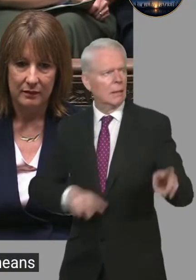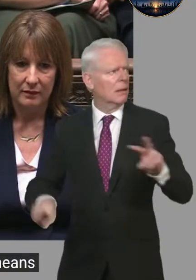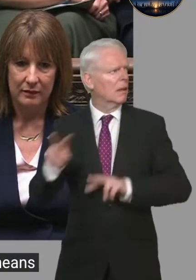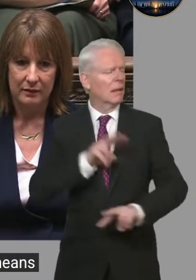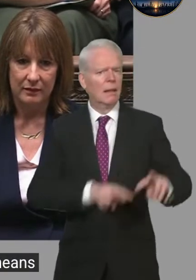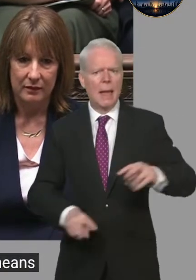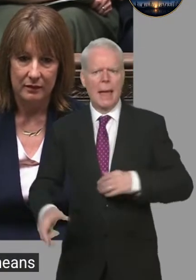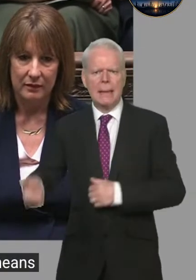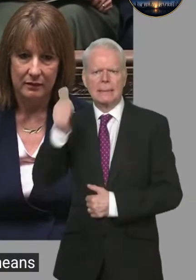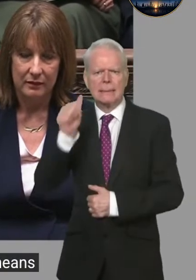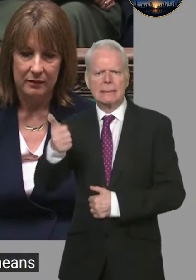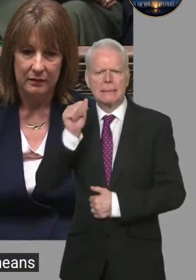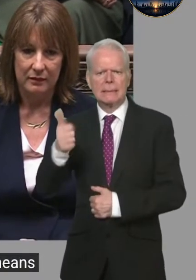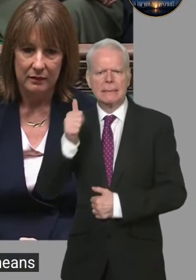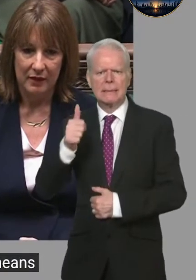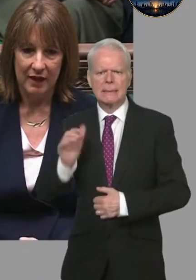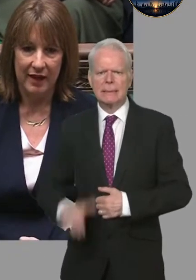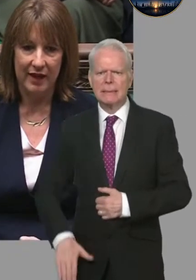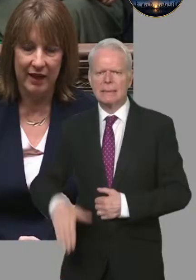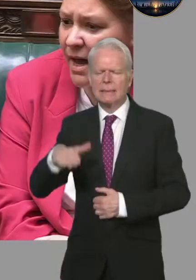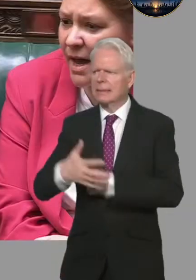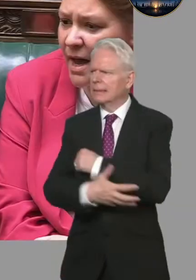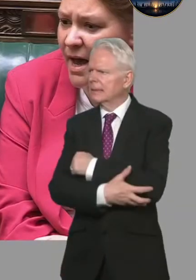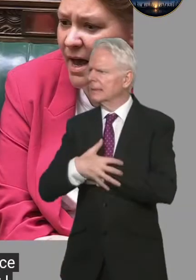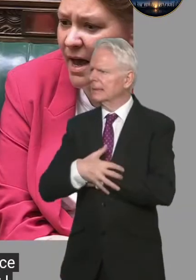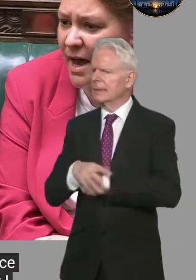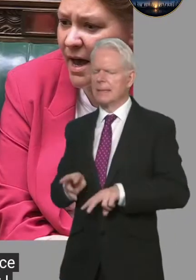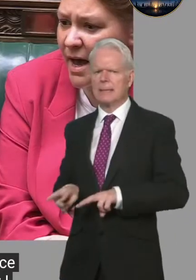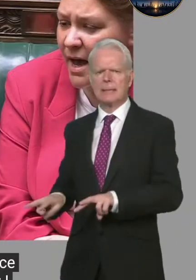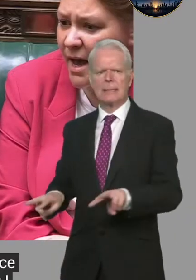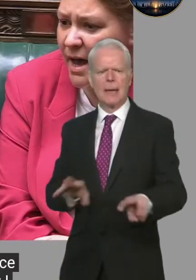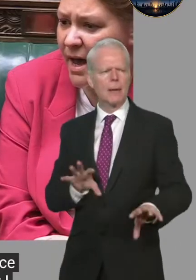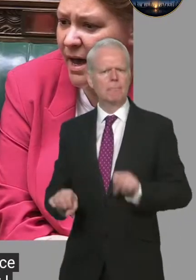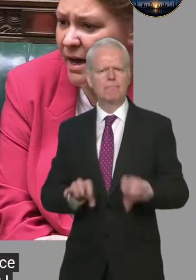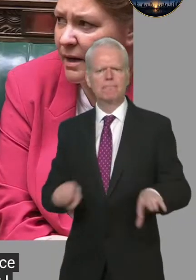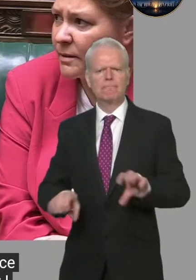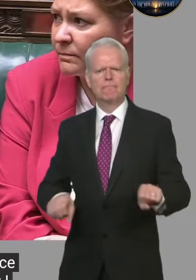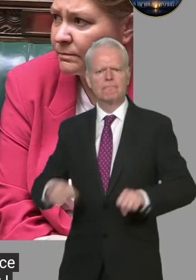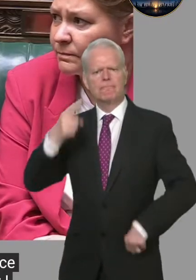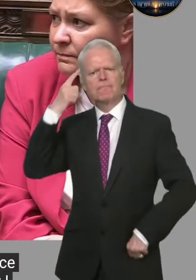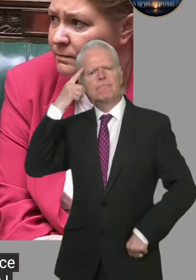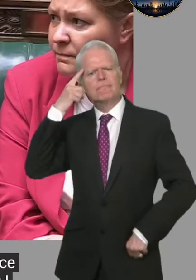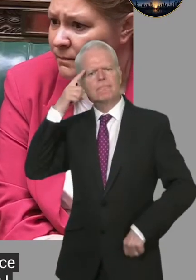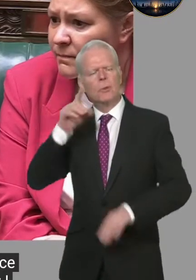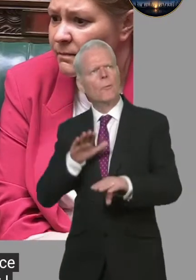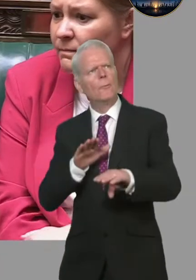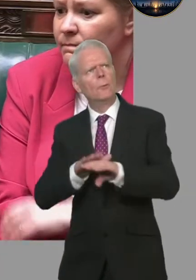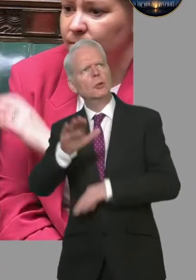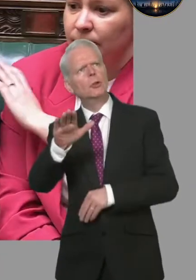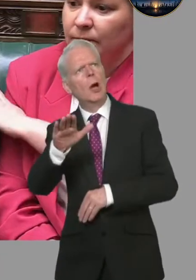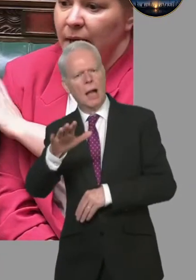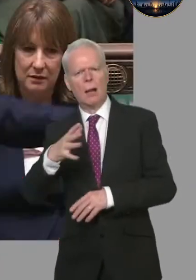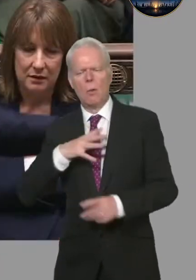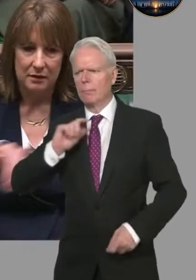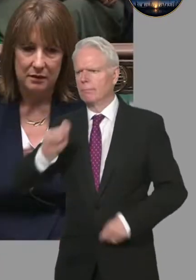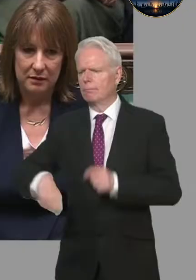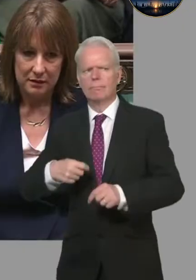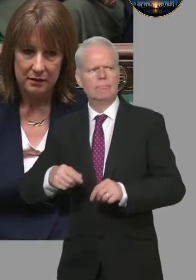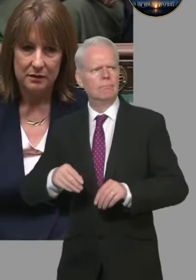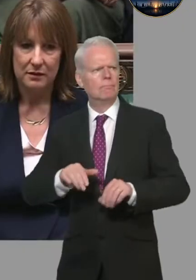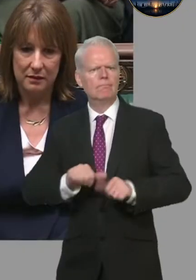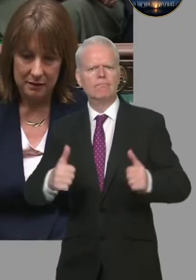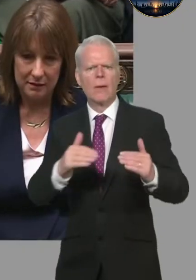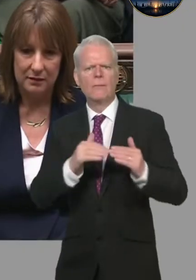an incredible story of social mobility and success. I I'm so proud that she is sitting there, and so